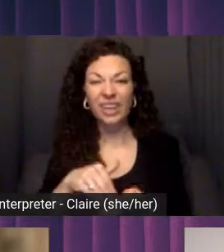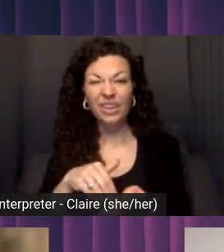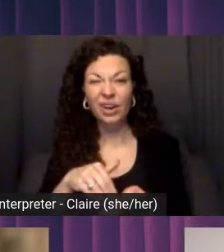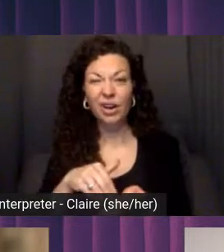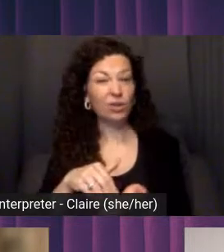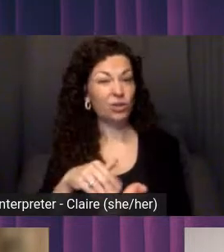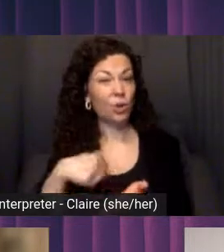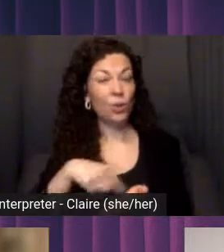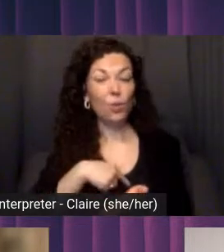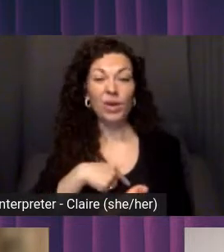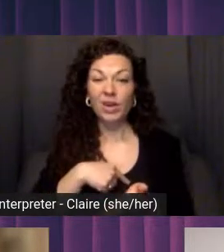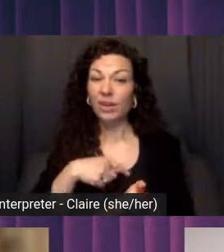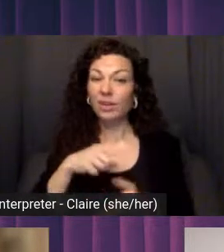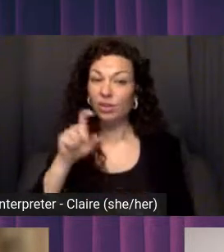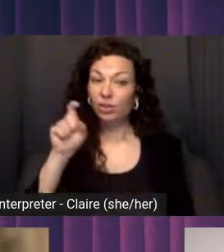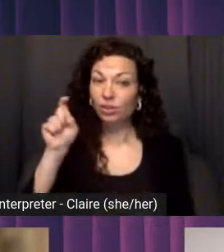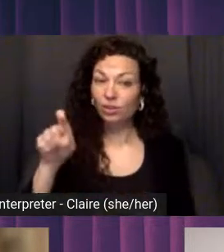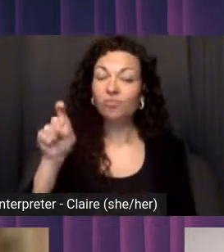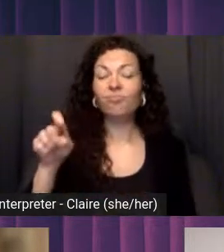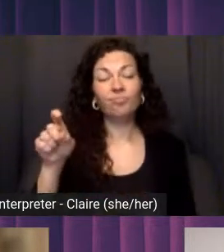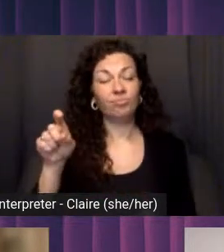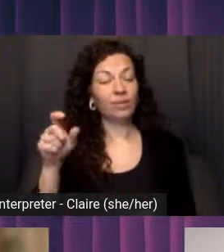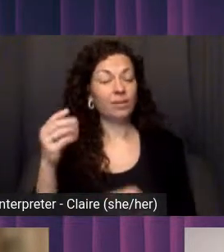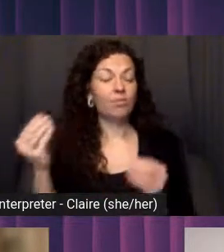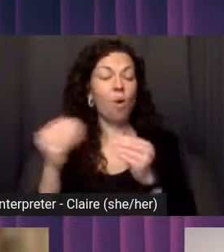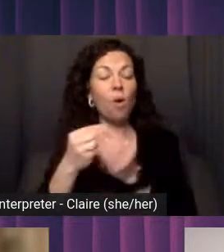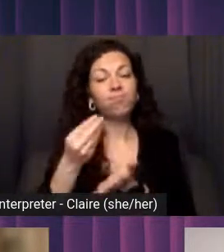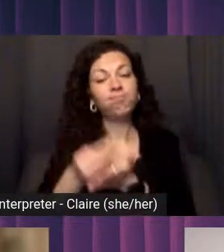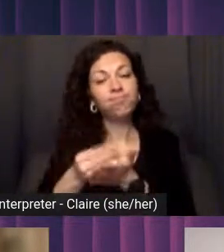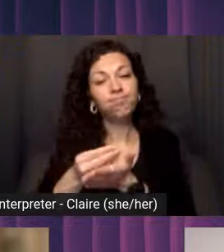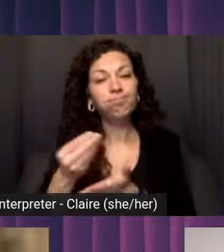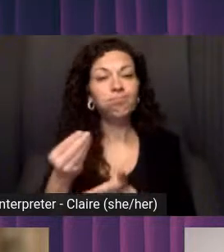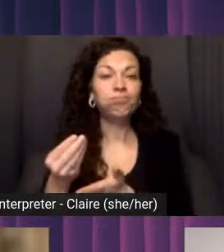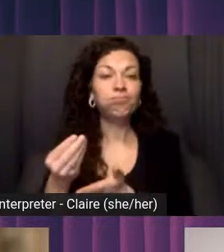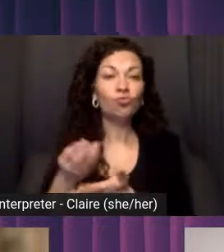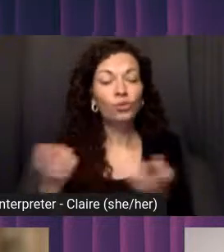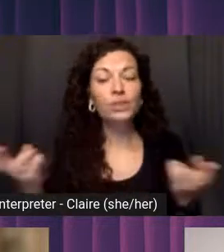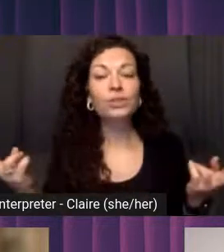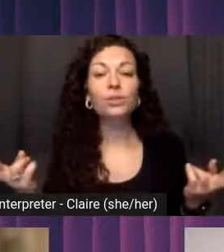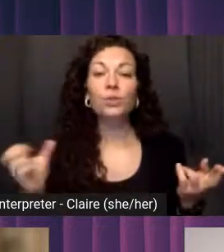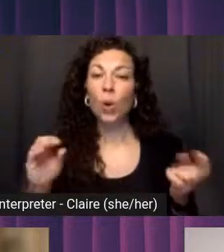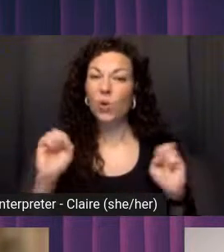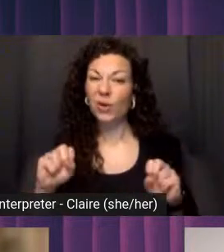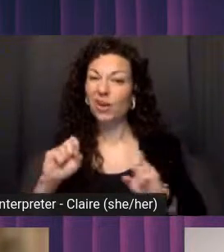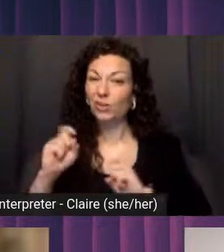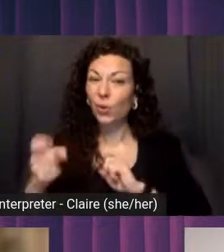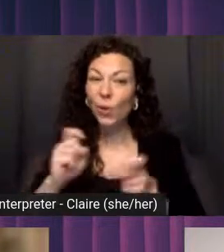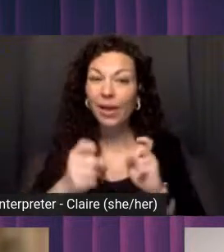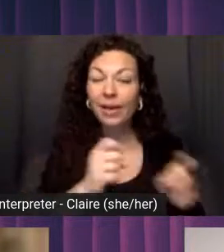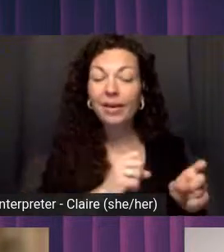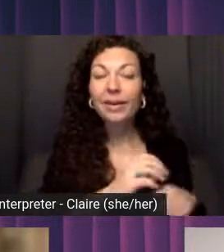can donate to Callen to support our programs. But I really think the most important thing